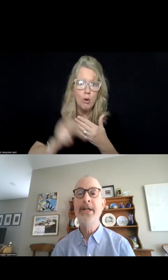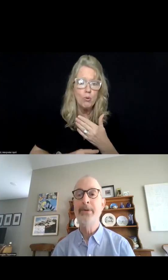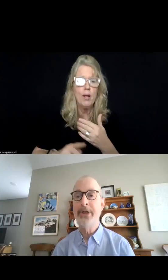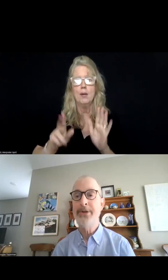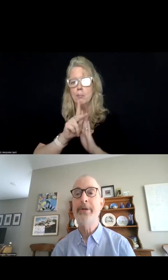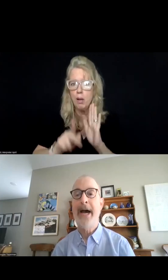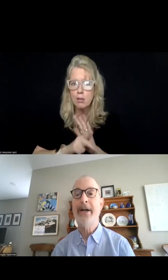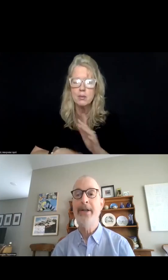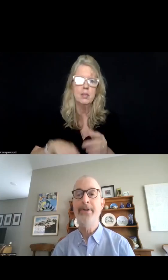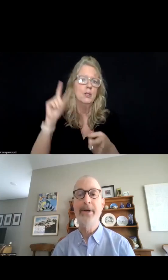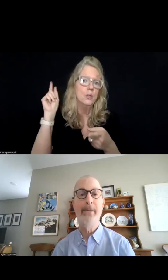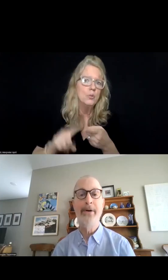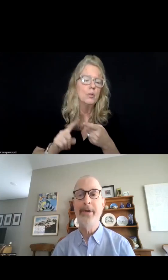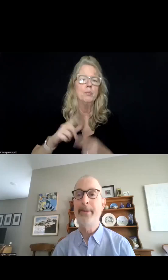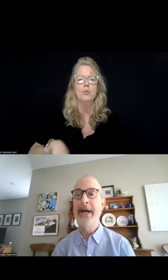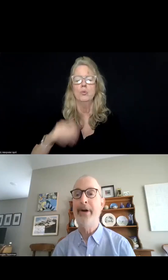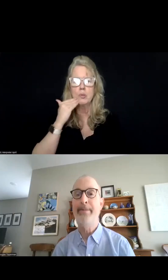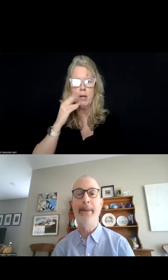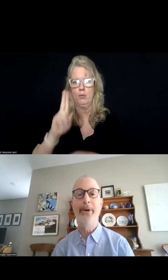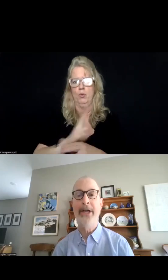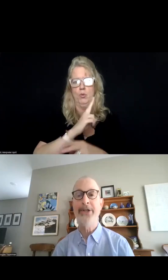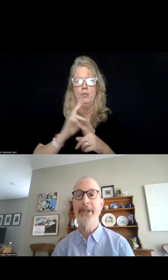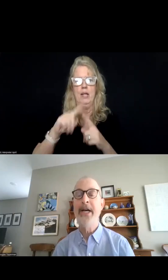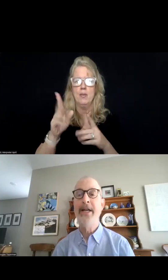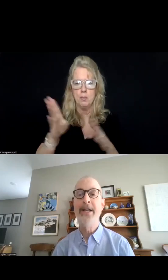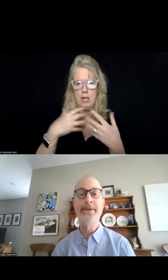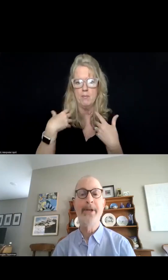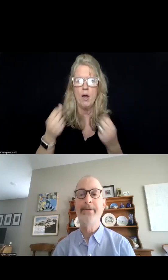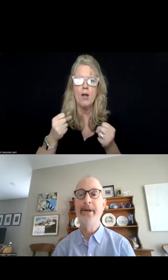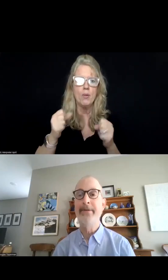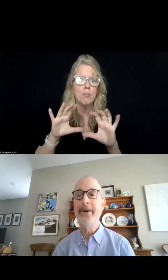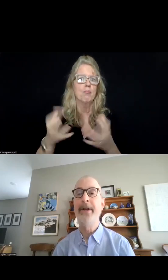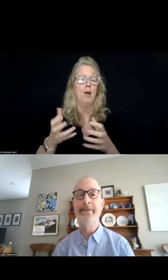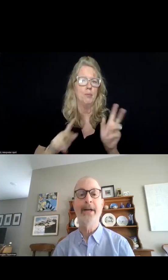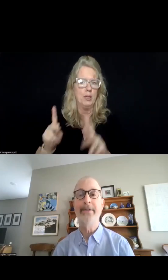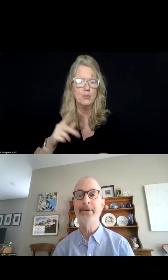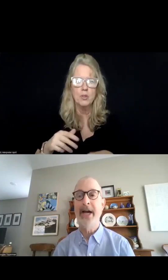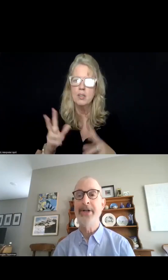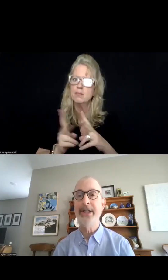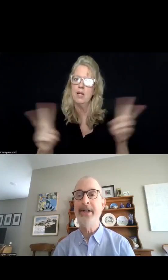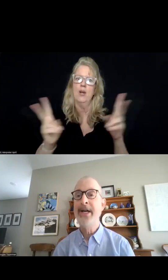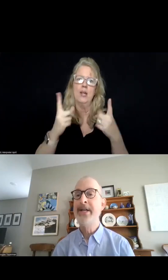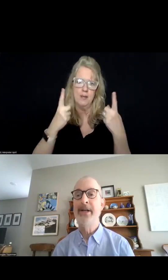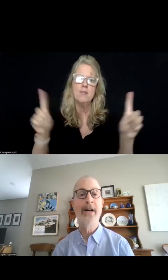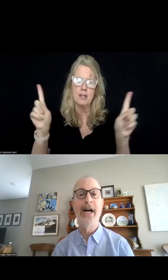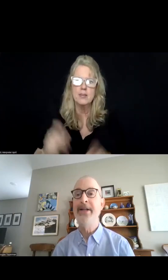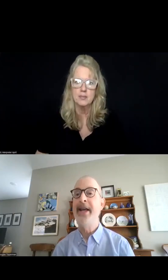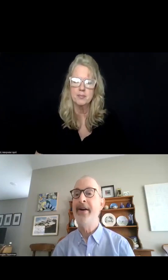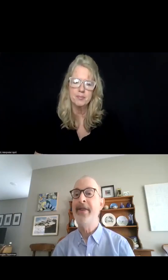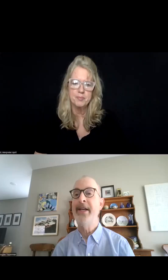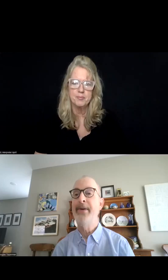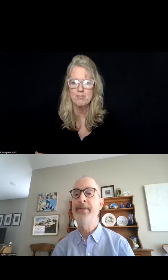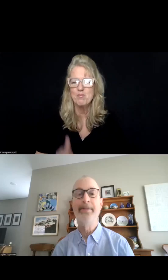policies to reduce tobacco use among their behavioral health population. And this has been a very effective strategy. So I'll